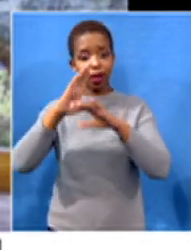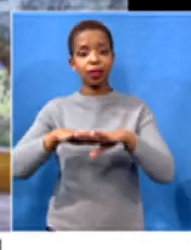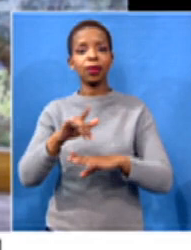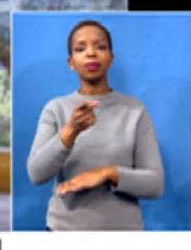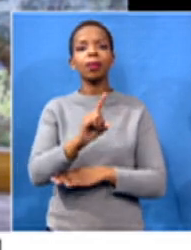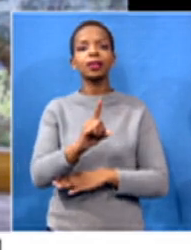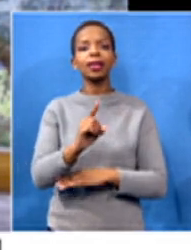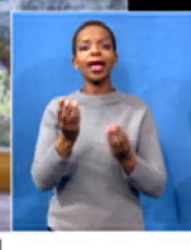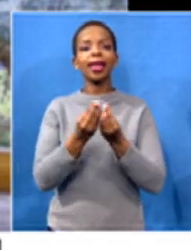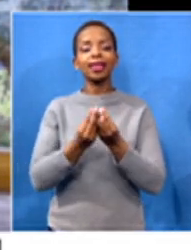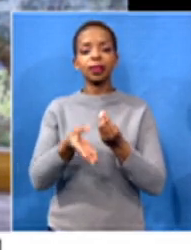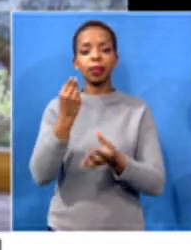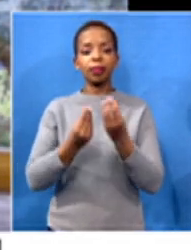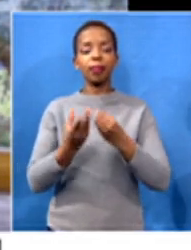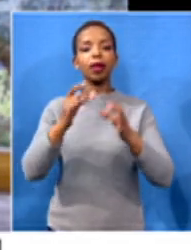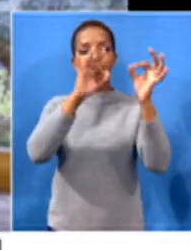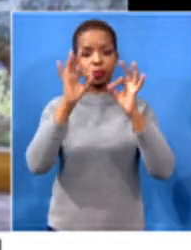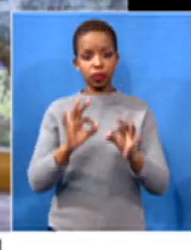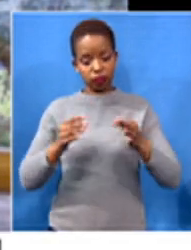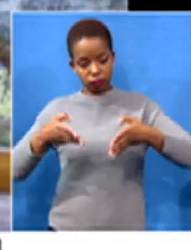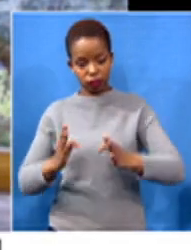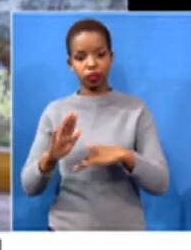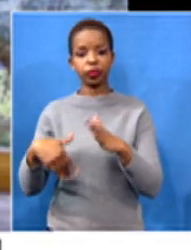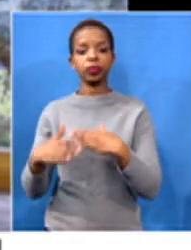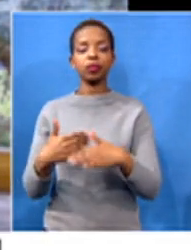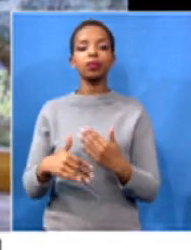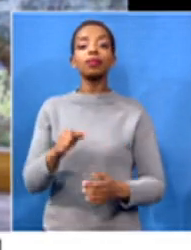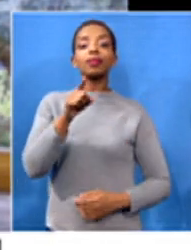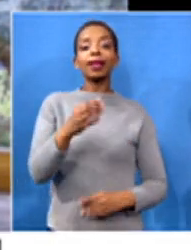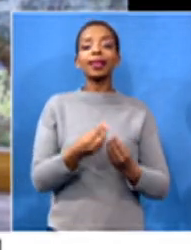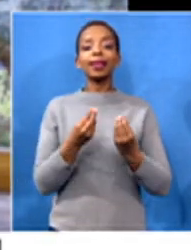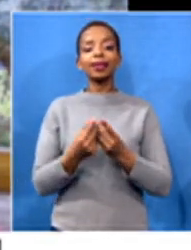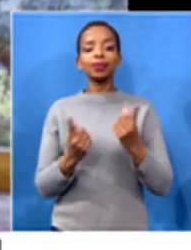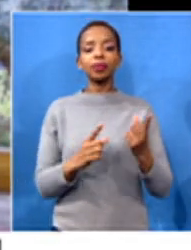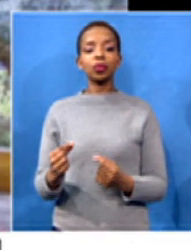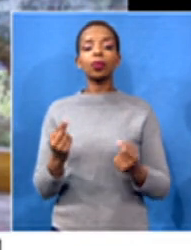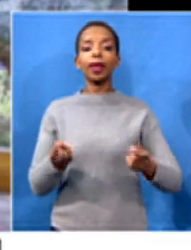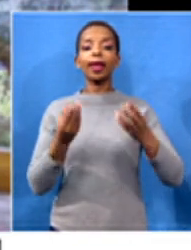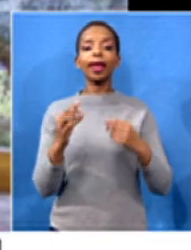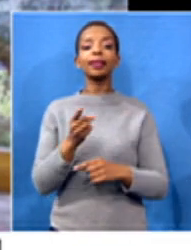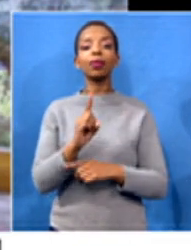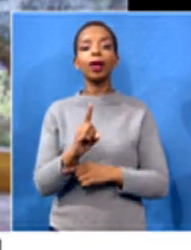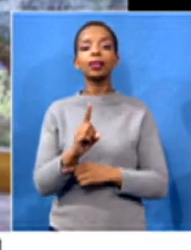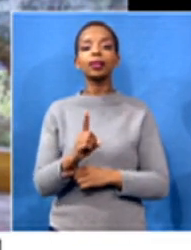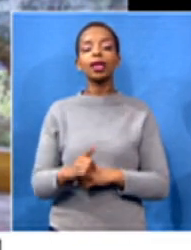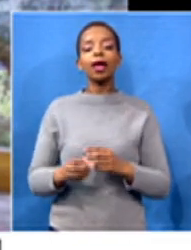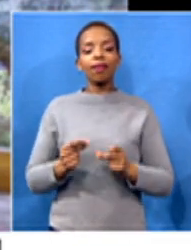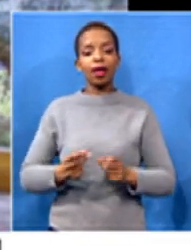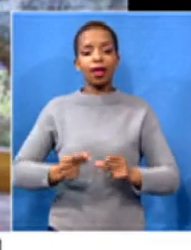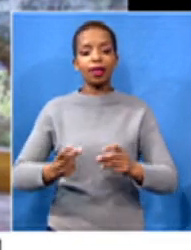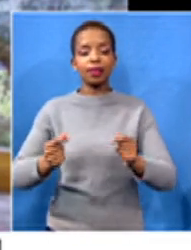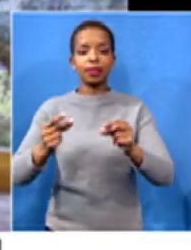on the right path. The best that we can do is to get the momentum moving faster and get